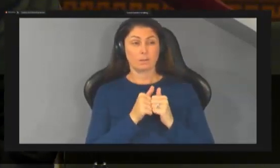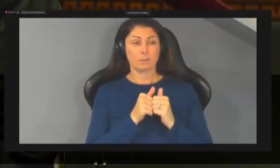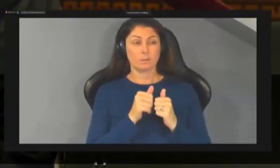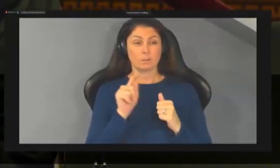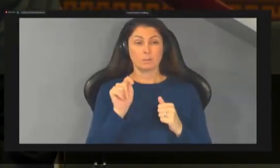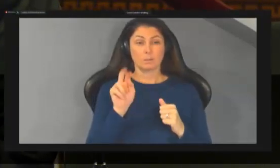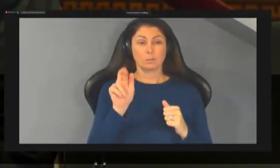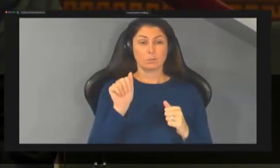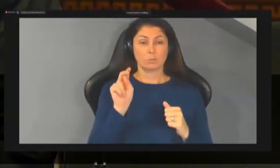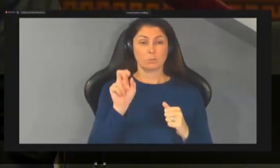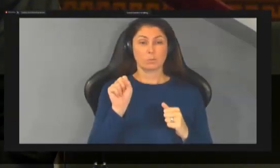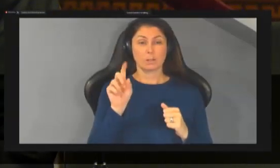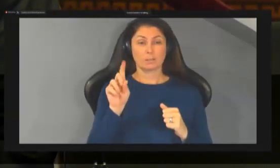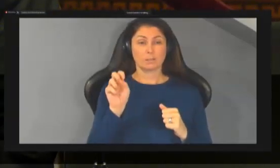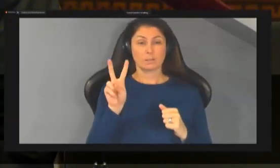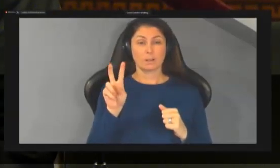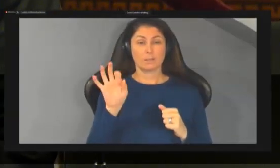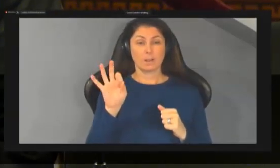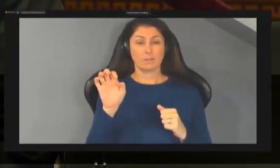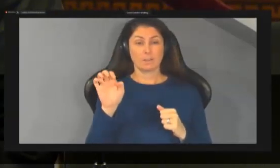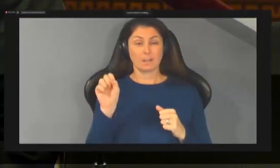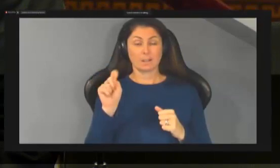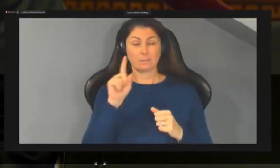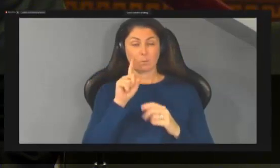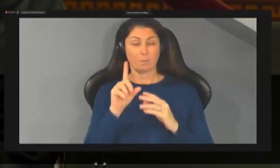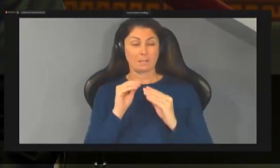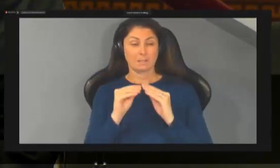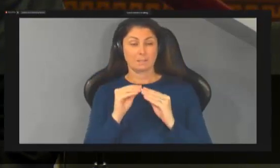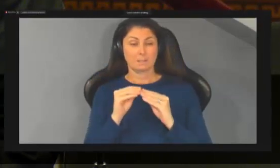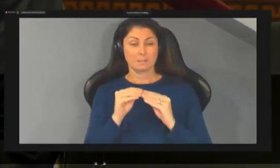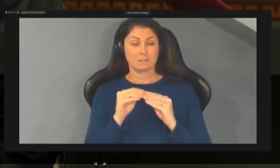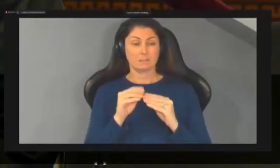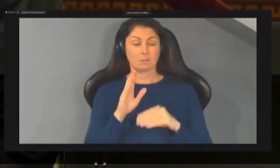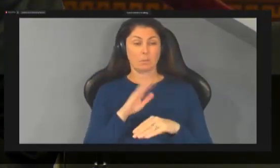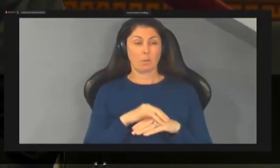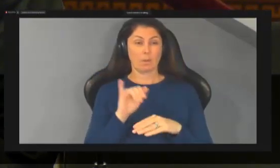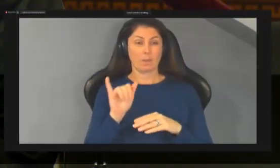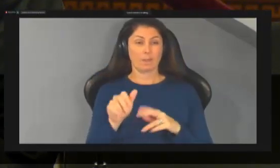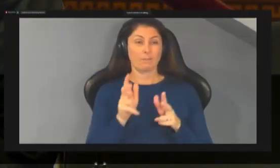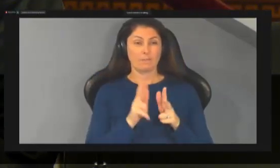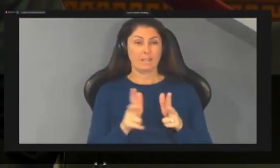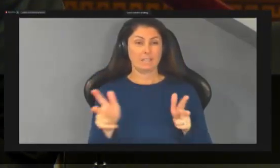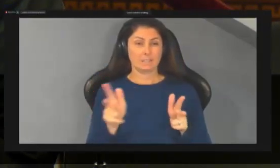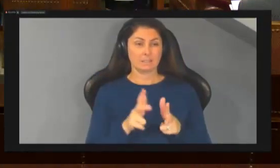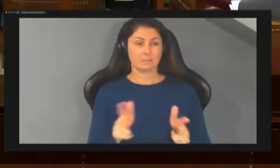Transdev FES for maintenance on the fleet.